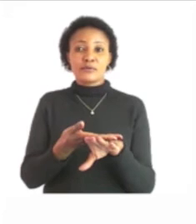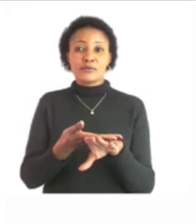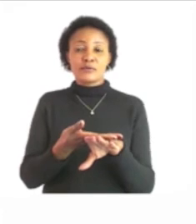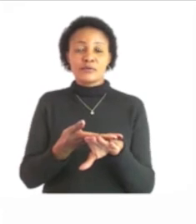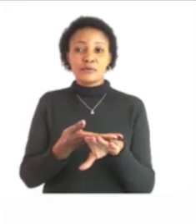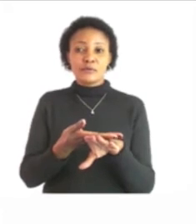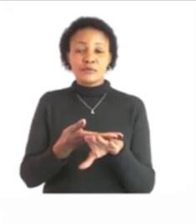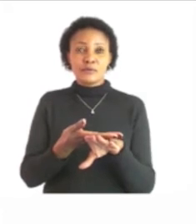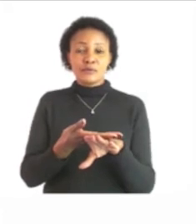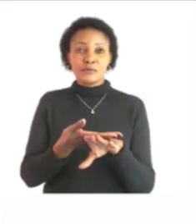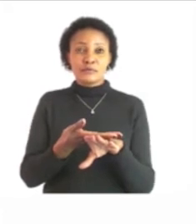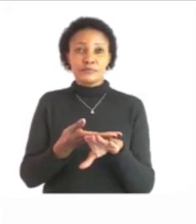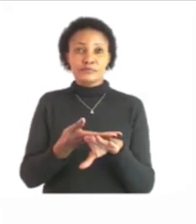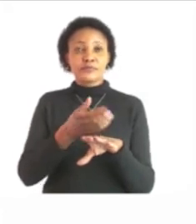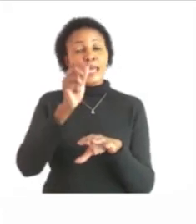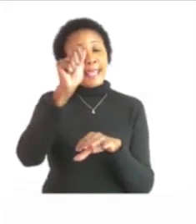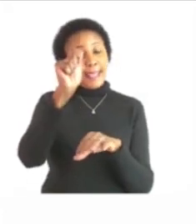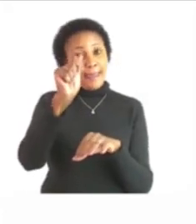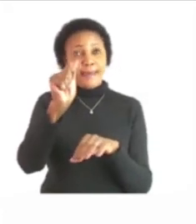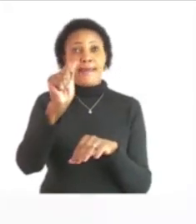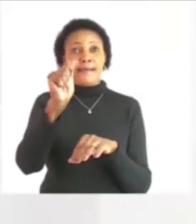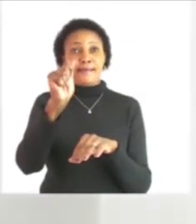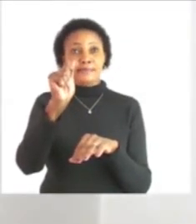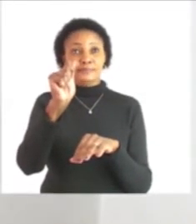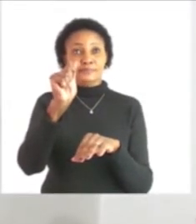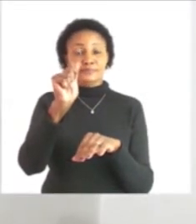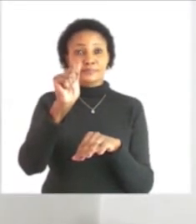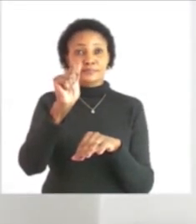we are going to sound the words together.